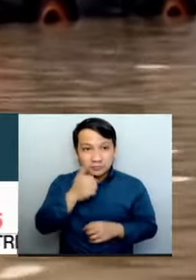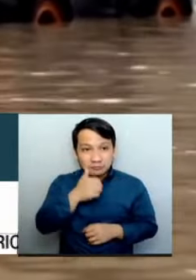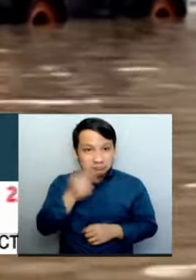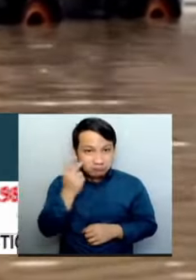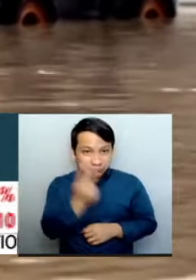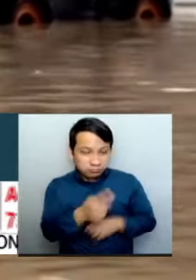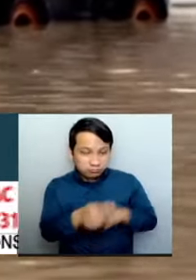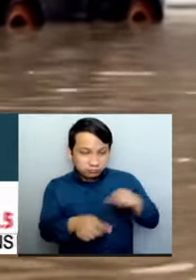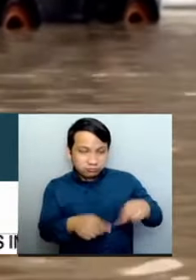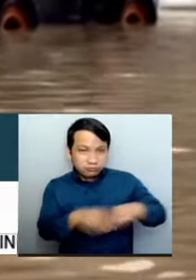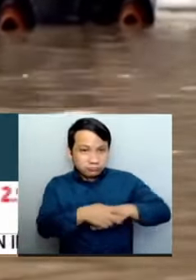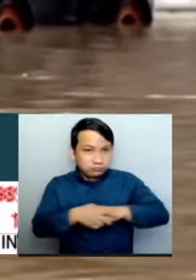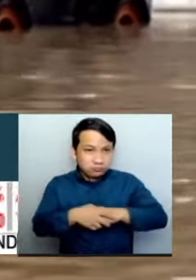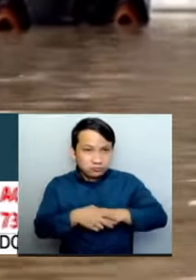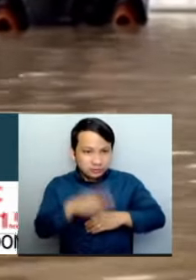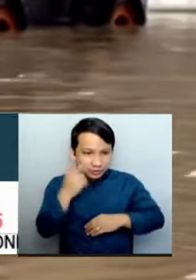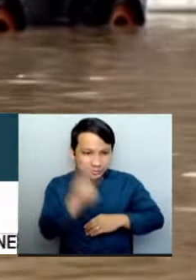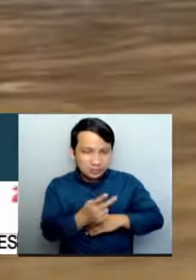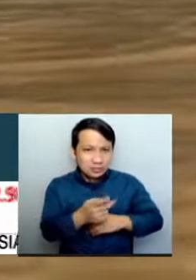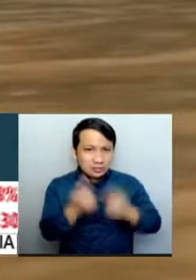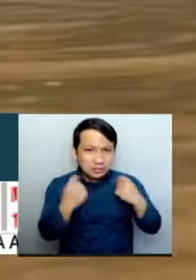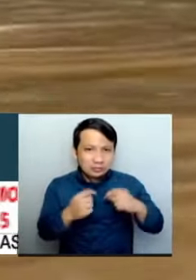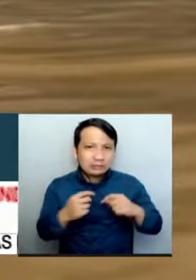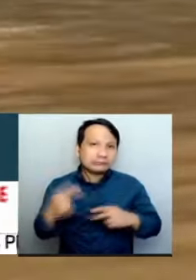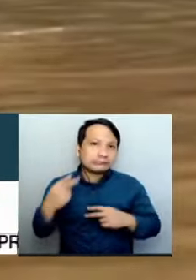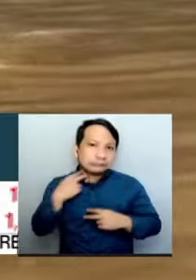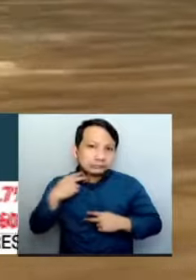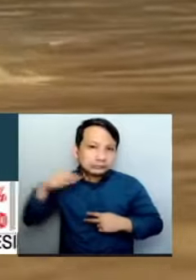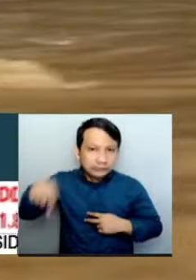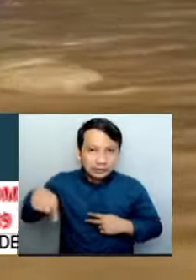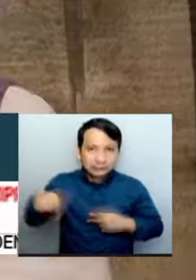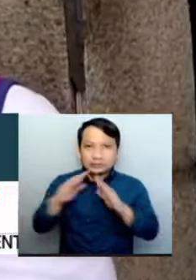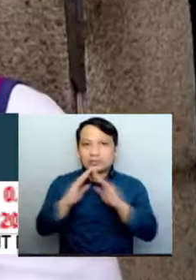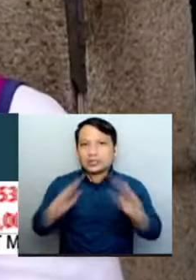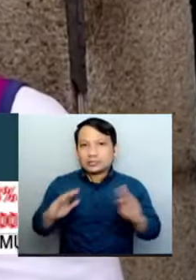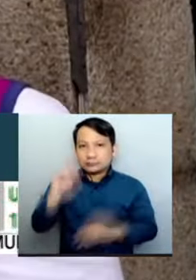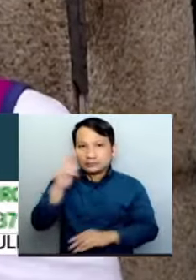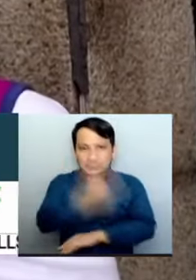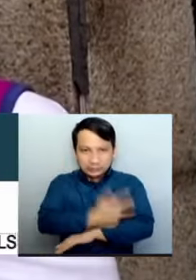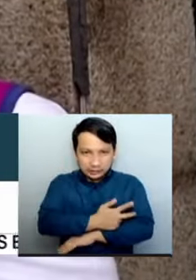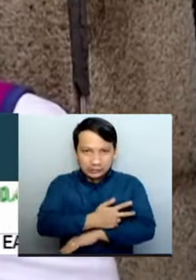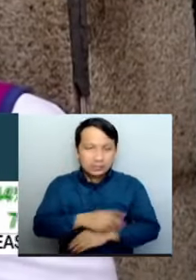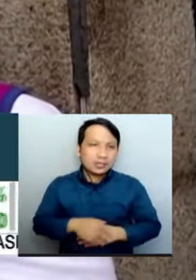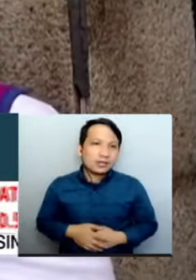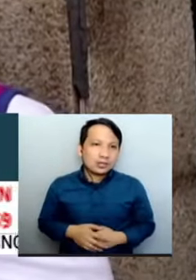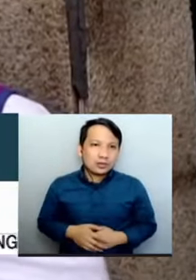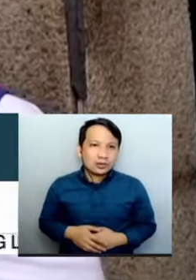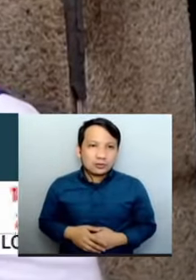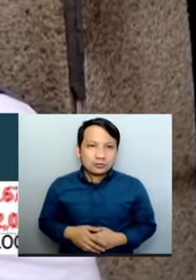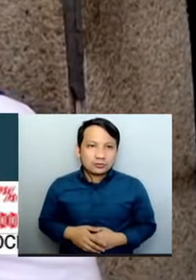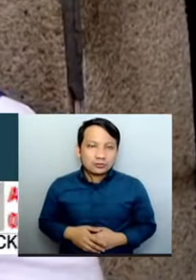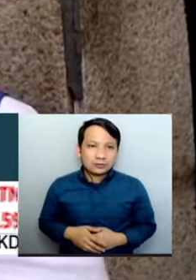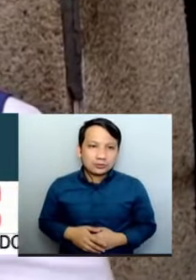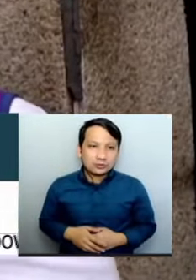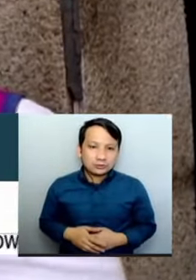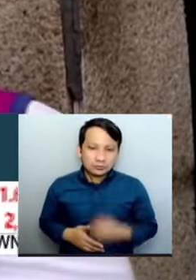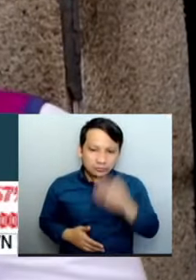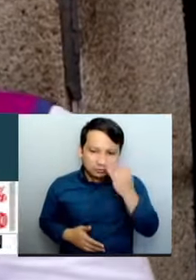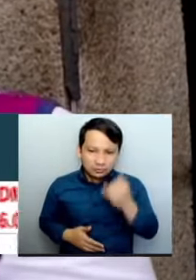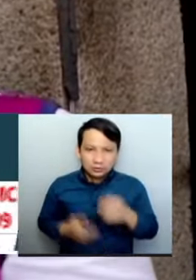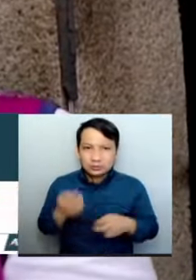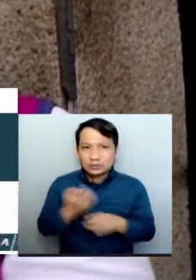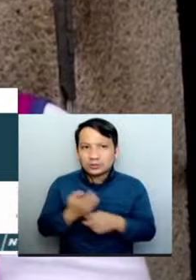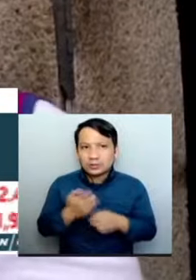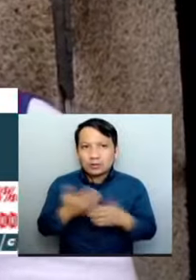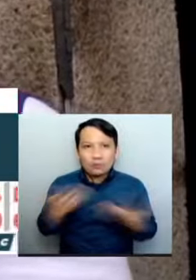hand, she says she's been trapped in her home for 3 days. Because we are scared and worried there will be no food